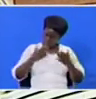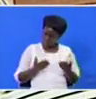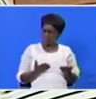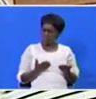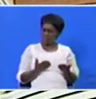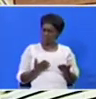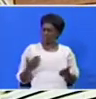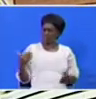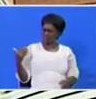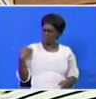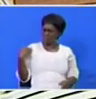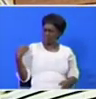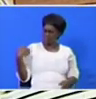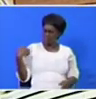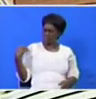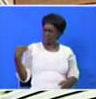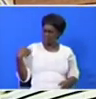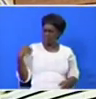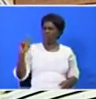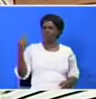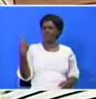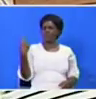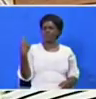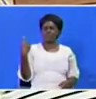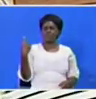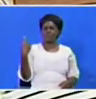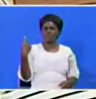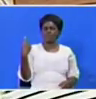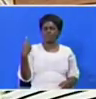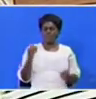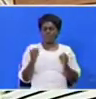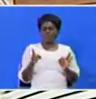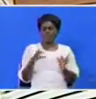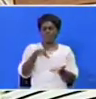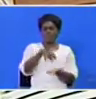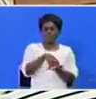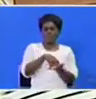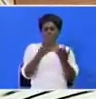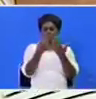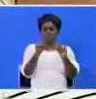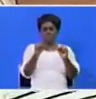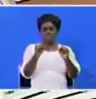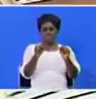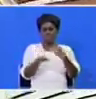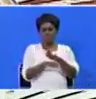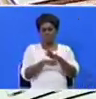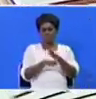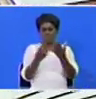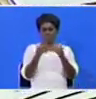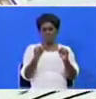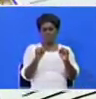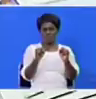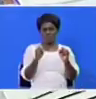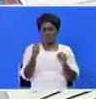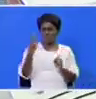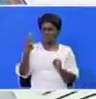quite disturbing. And let me tell you, first of all, if the position of the president, the deputy president, and Tuju when he came